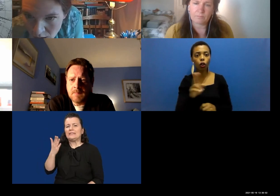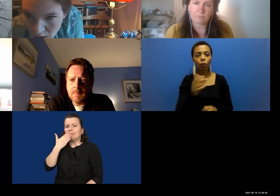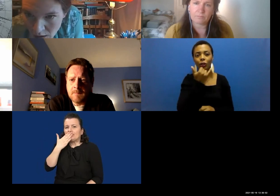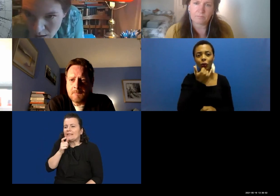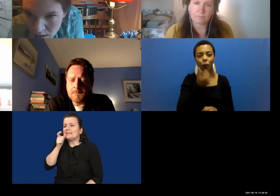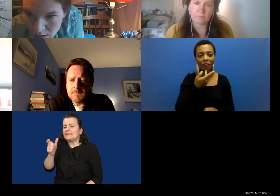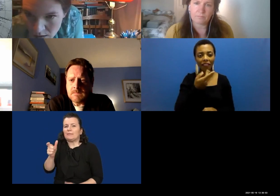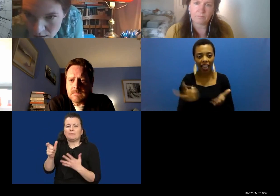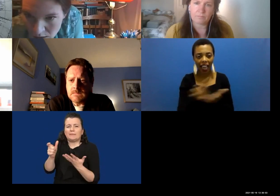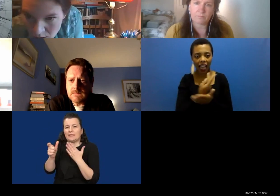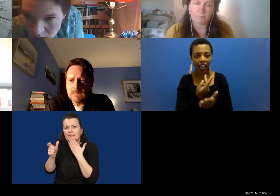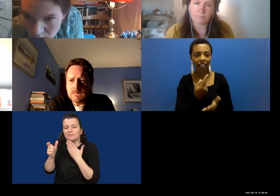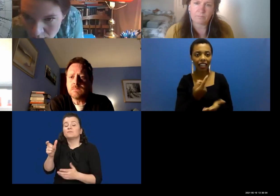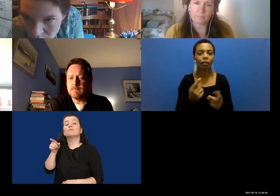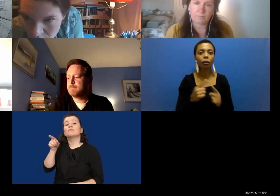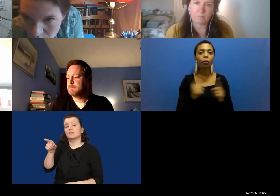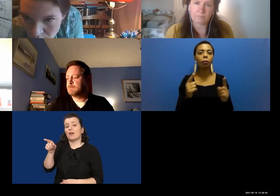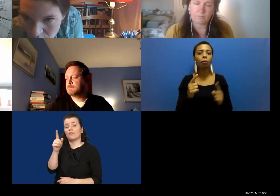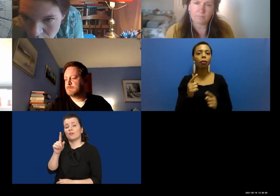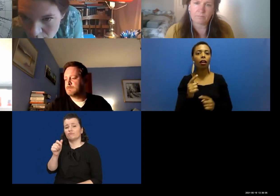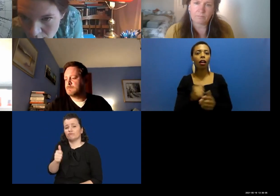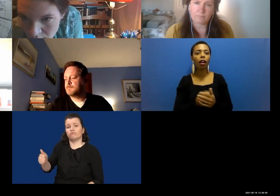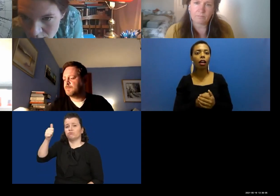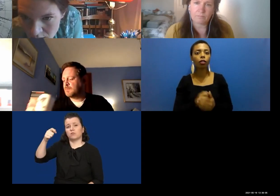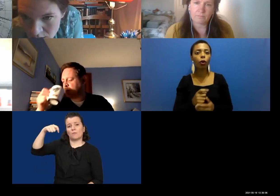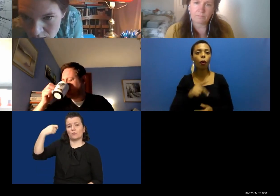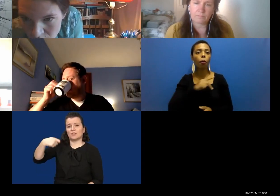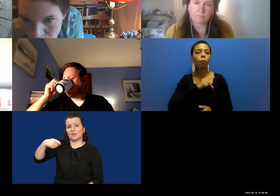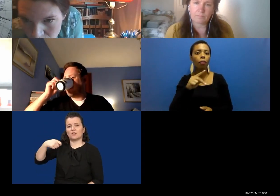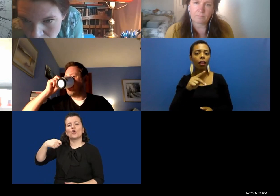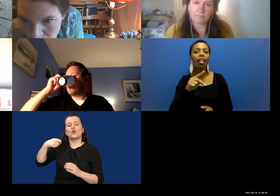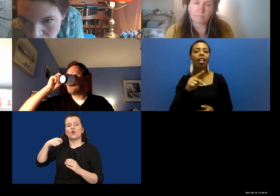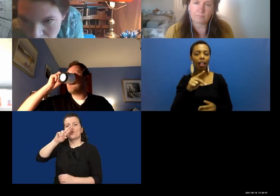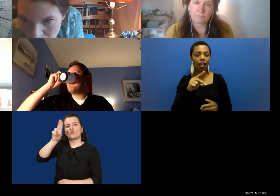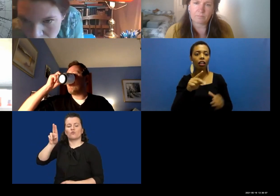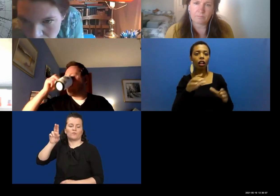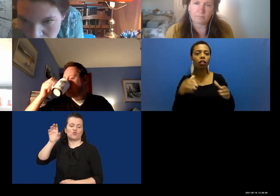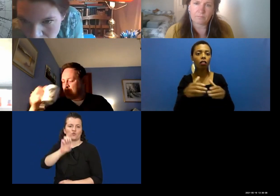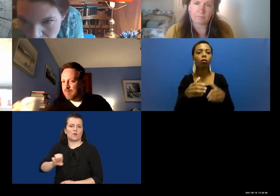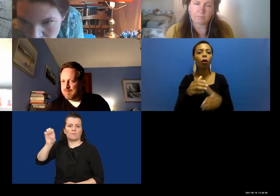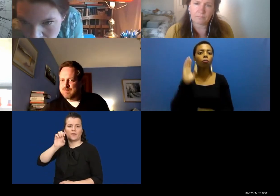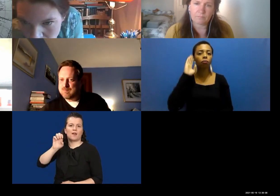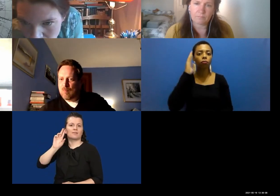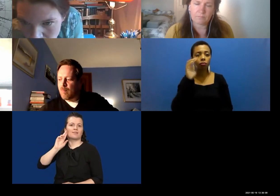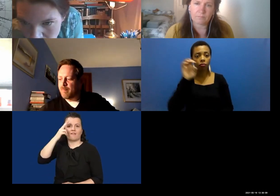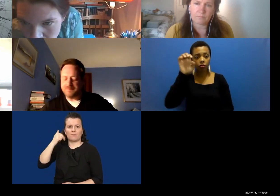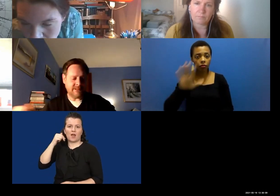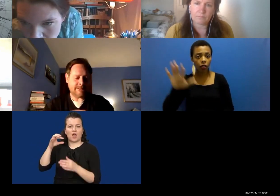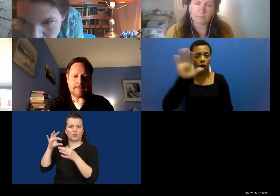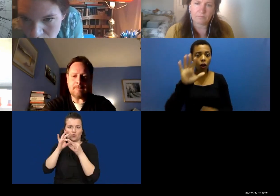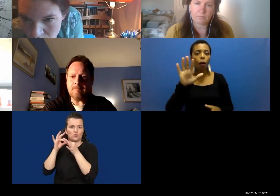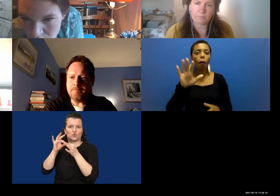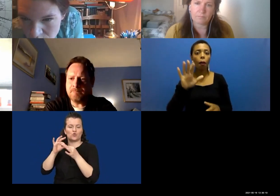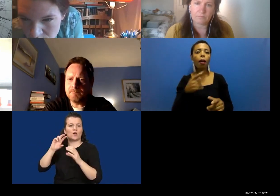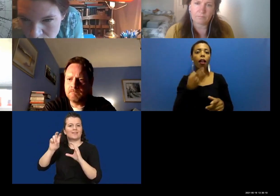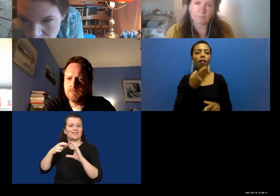the president of the European Deaf-Blind Union. She said, I would like to emphasize that although many sectors do work actively on